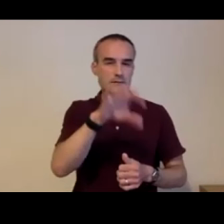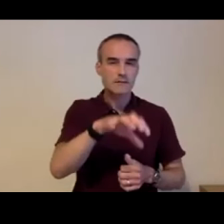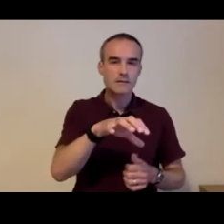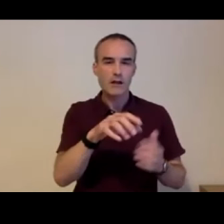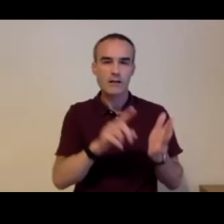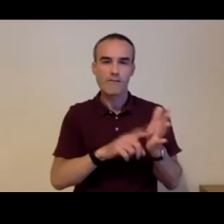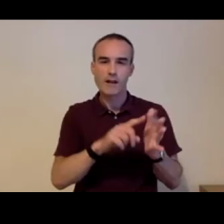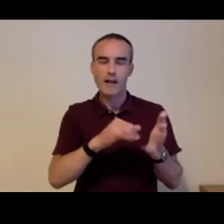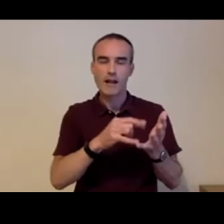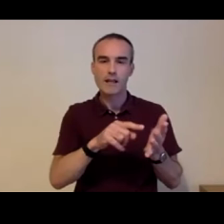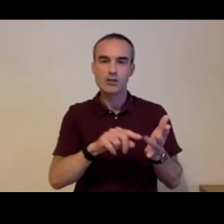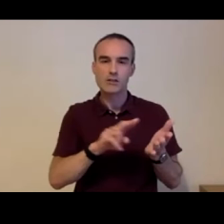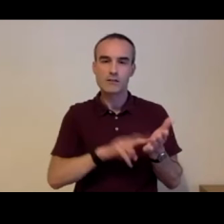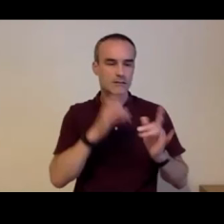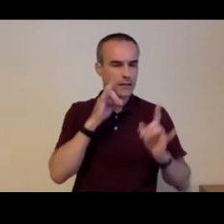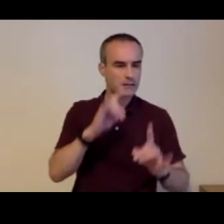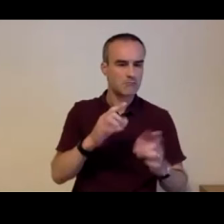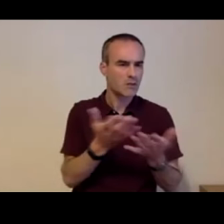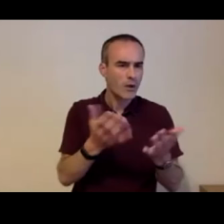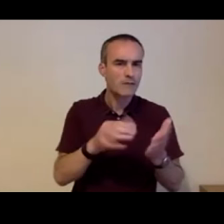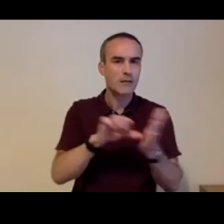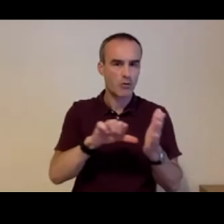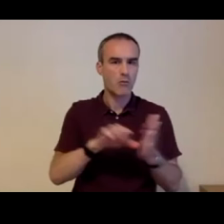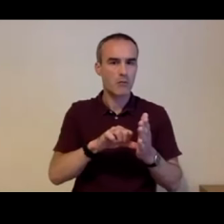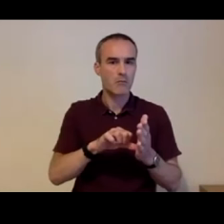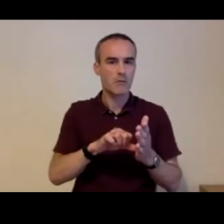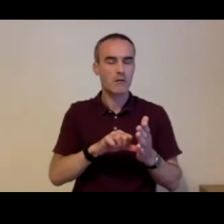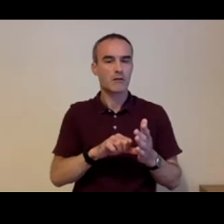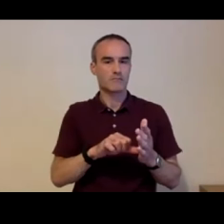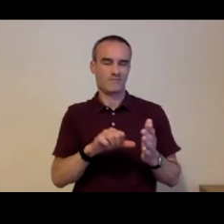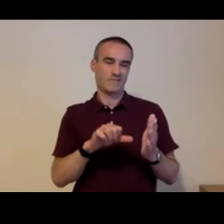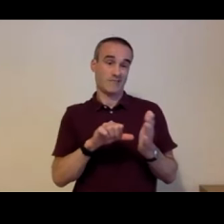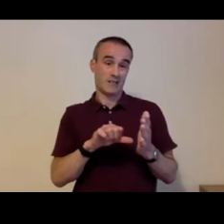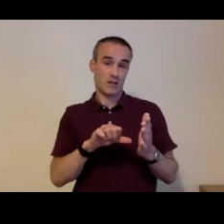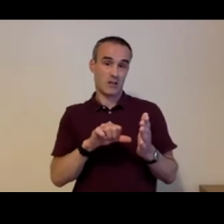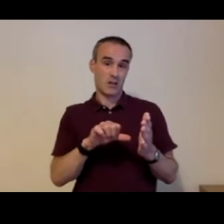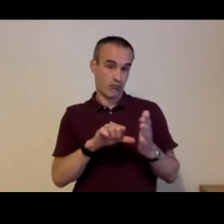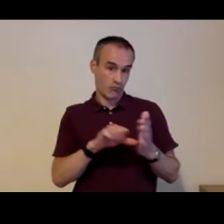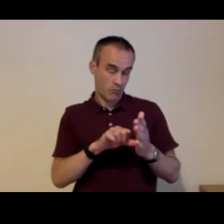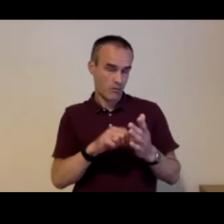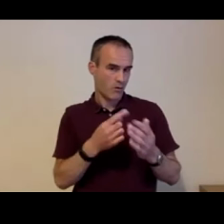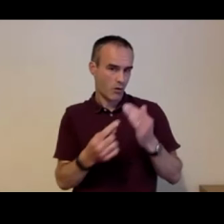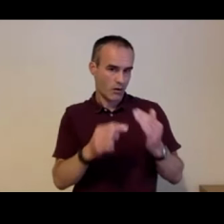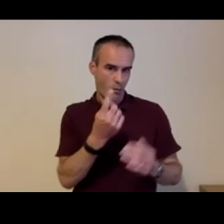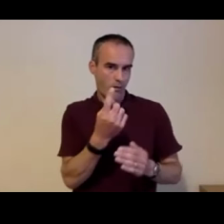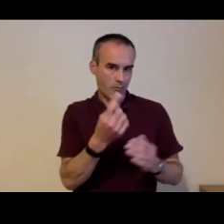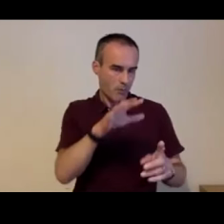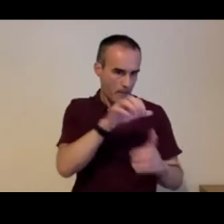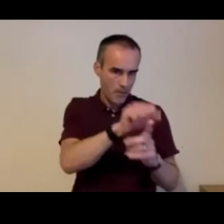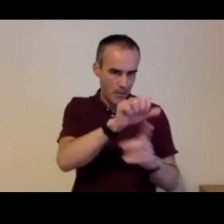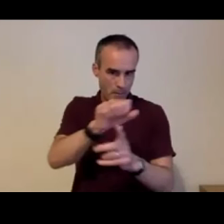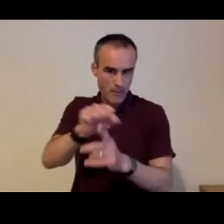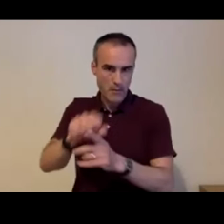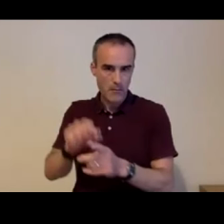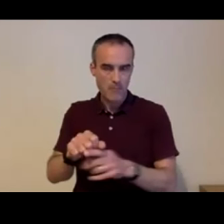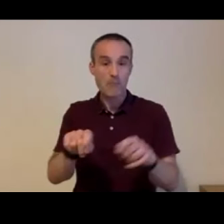problems actually are, and often they are problems and lesions rather than just one. What are the mechanisms, and thereby